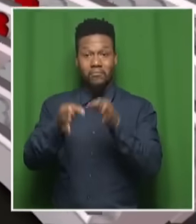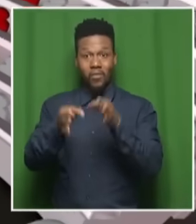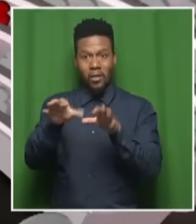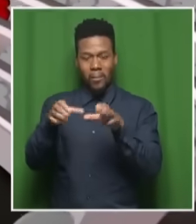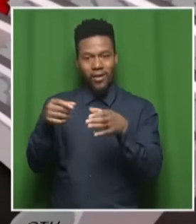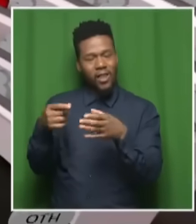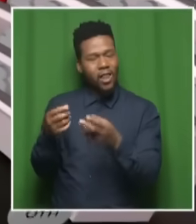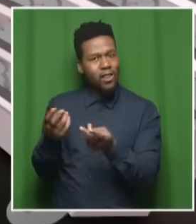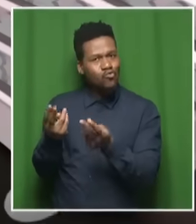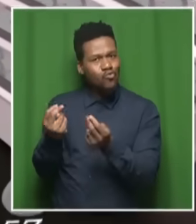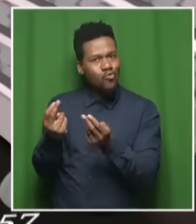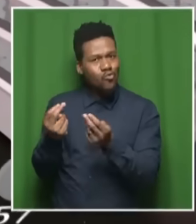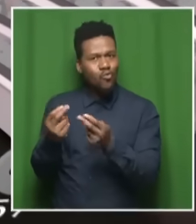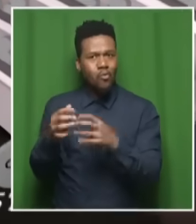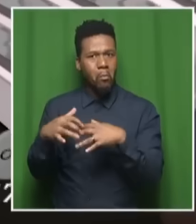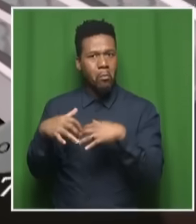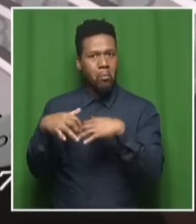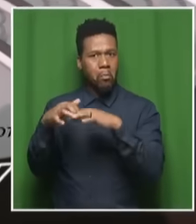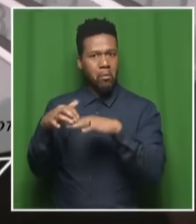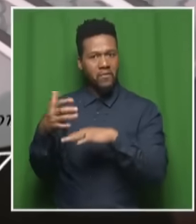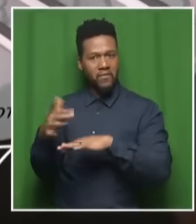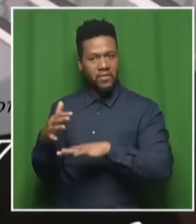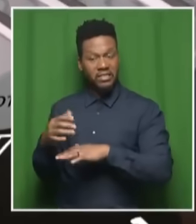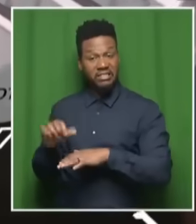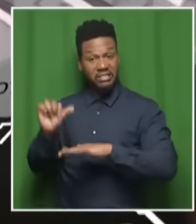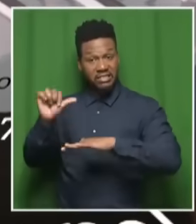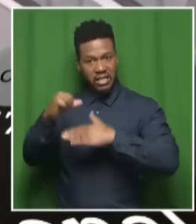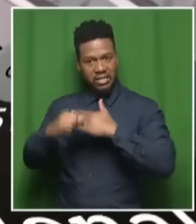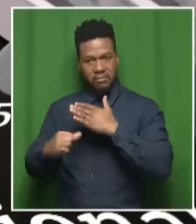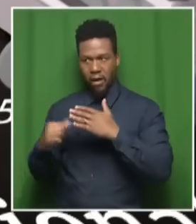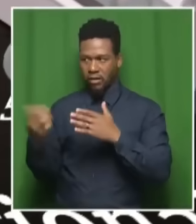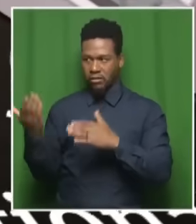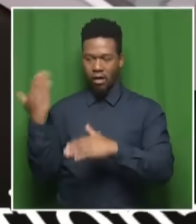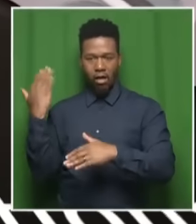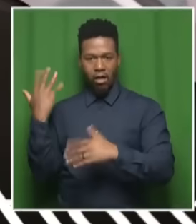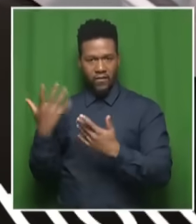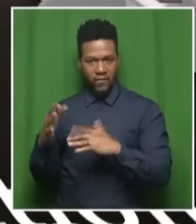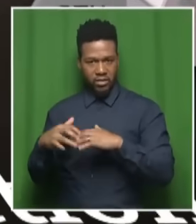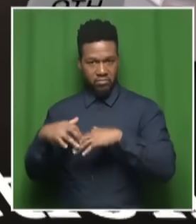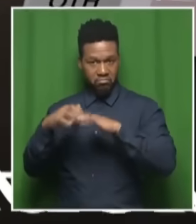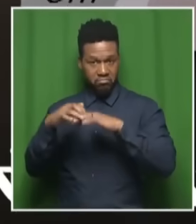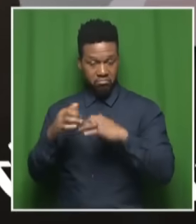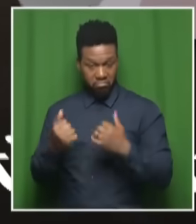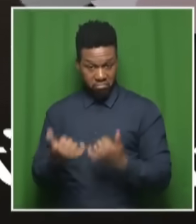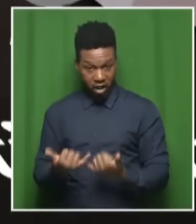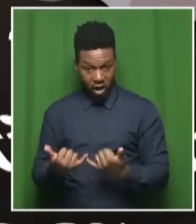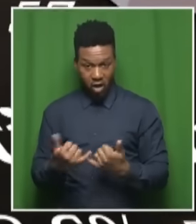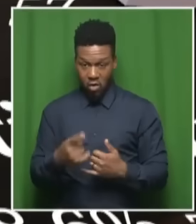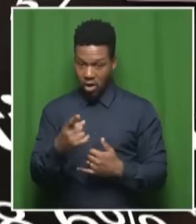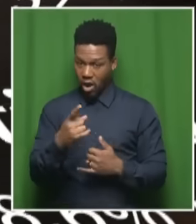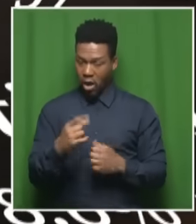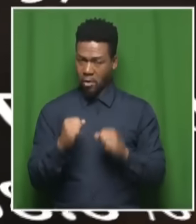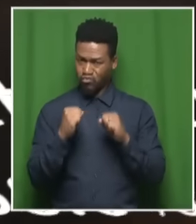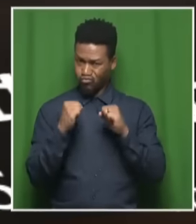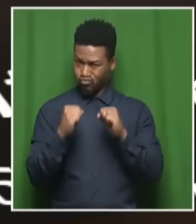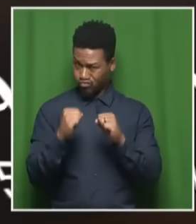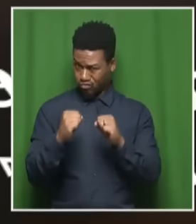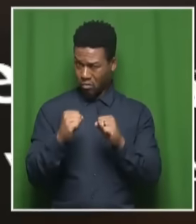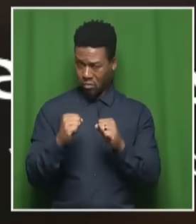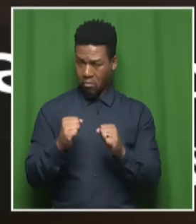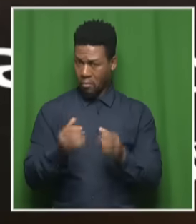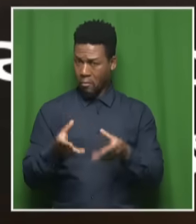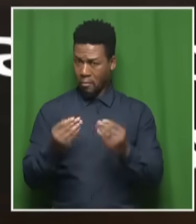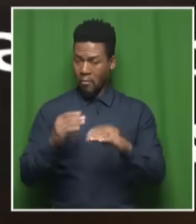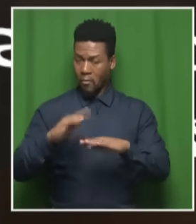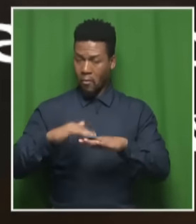the political landscape. 6 months into their formation, they seem to also be making a formidable, mark in these elections. Out of